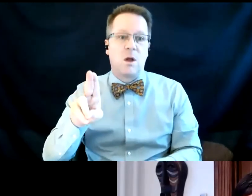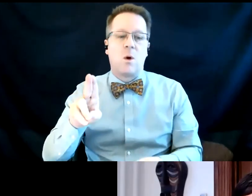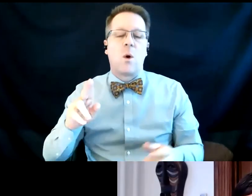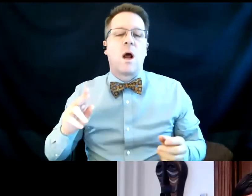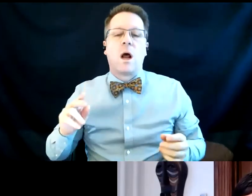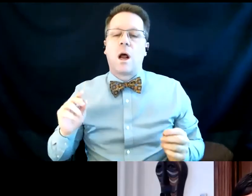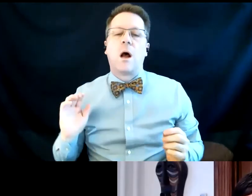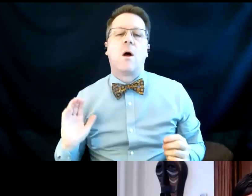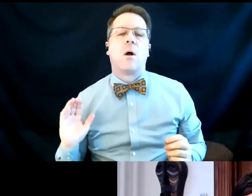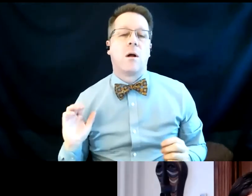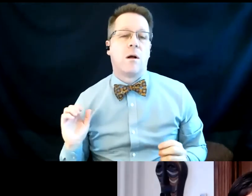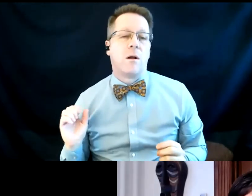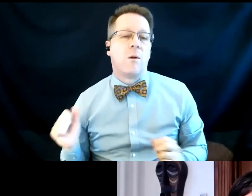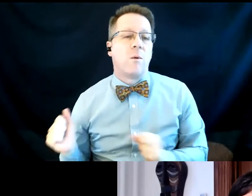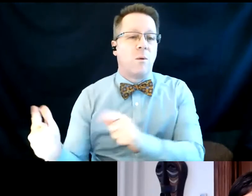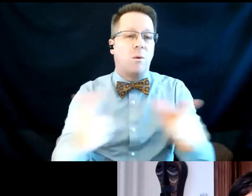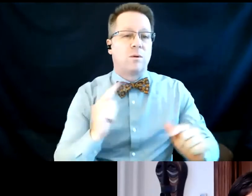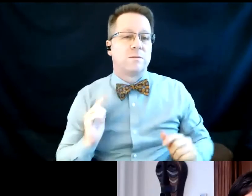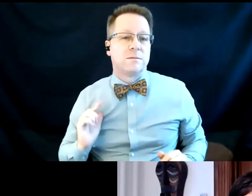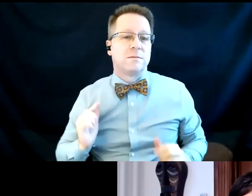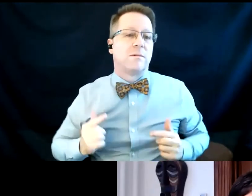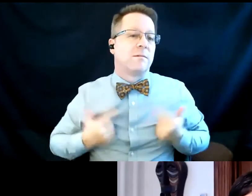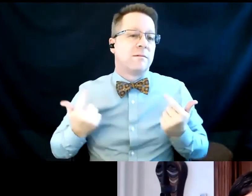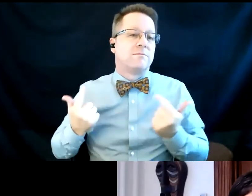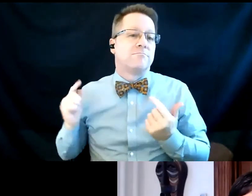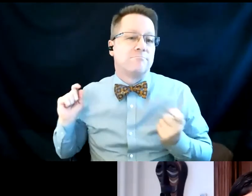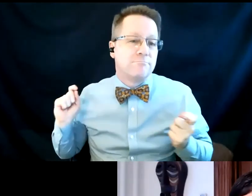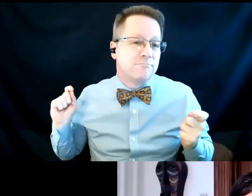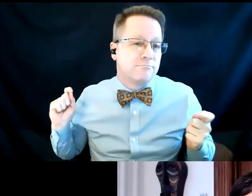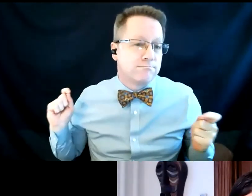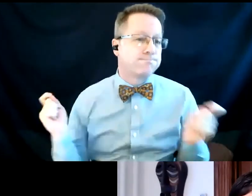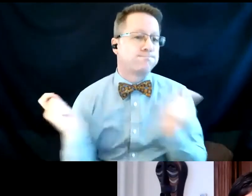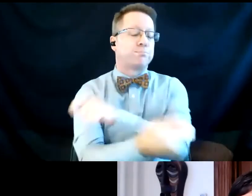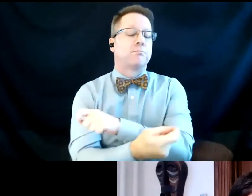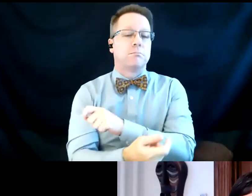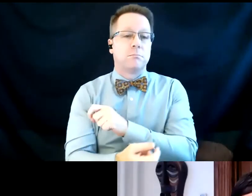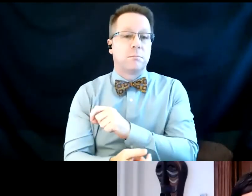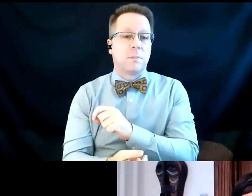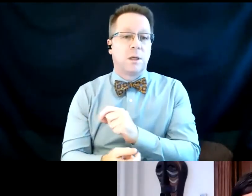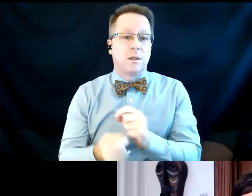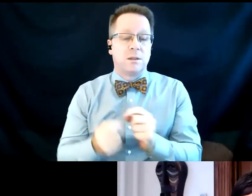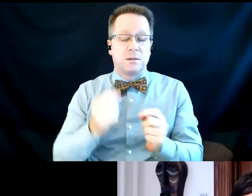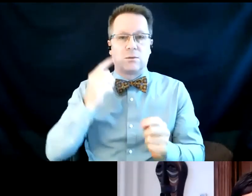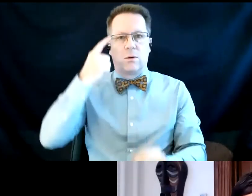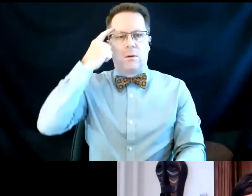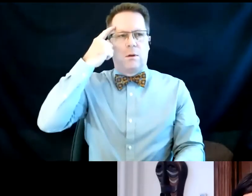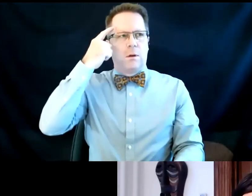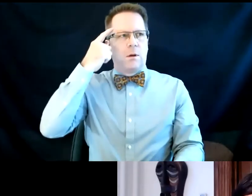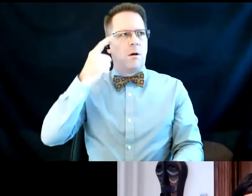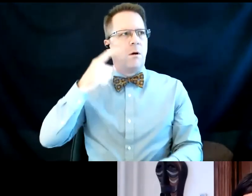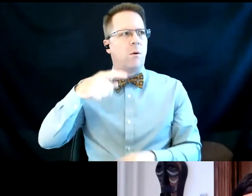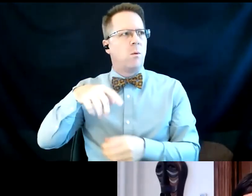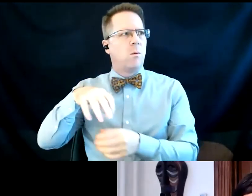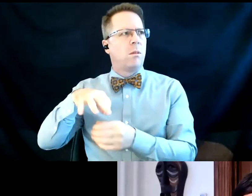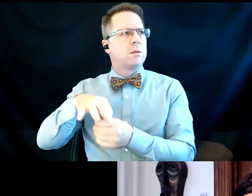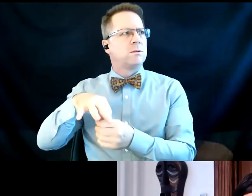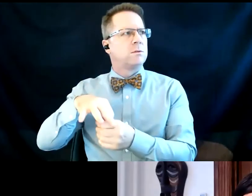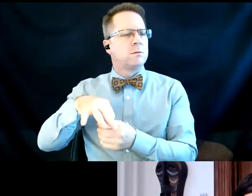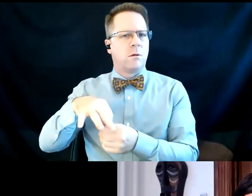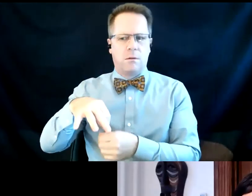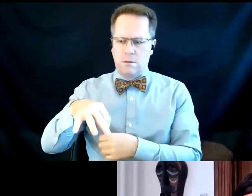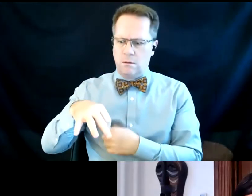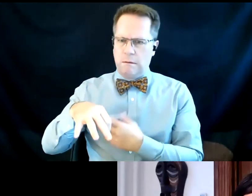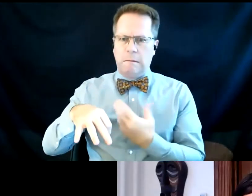into chaos by the pandemic. And then we realized that that chaos was going to engulf our elections as well. And we saw that throughout the